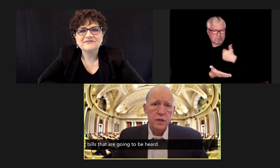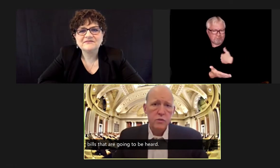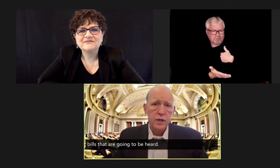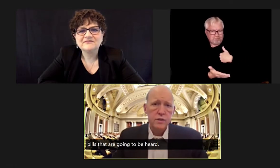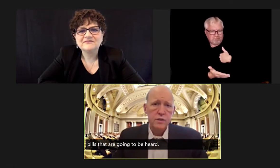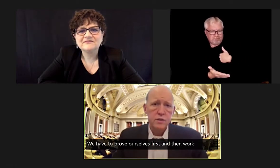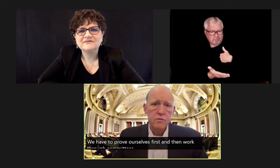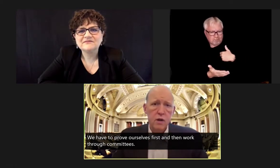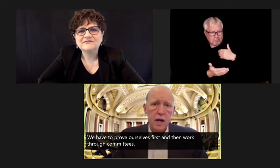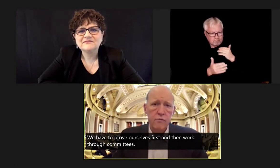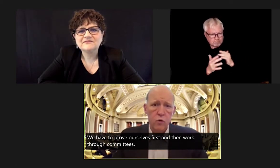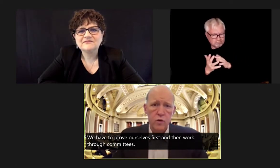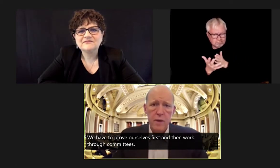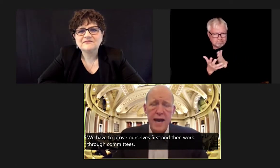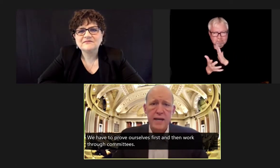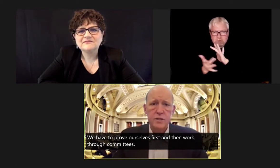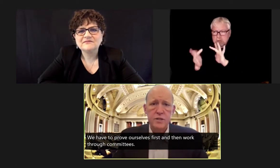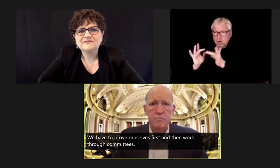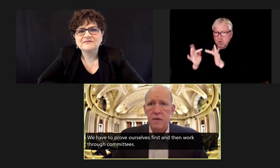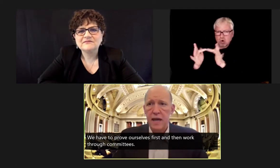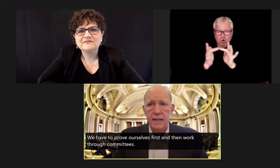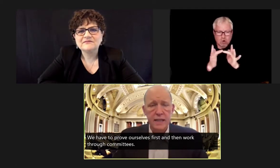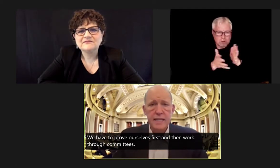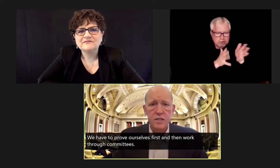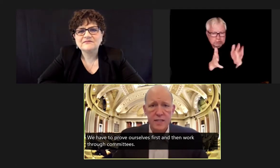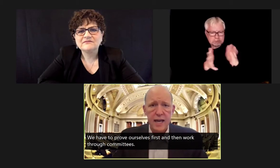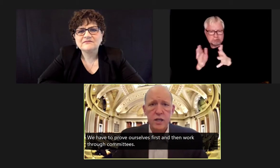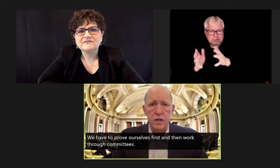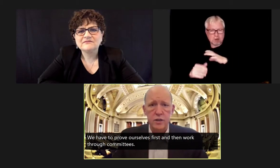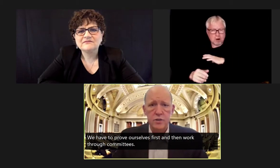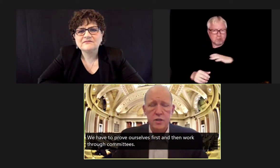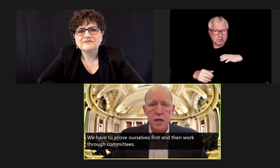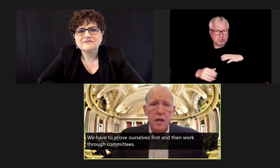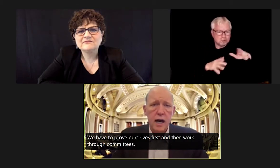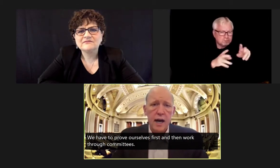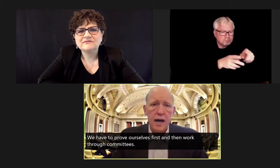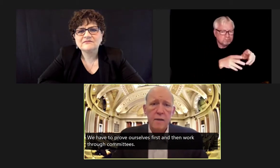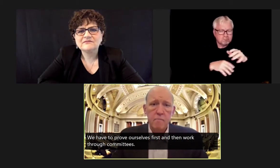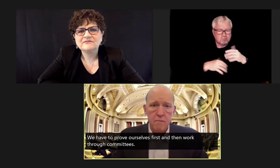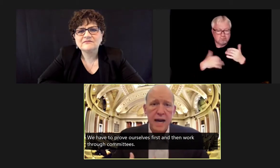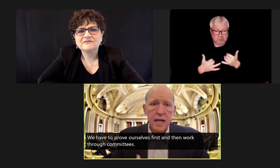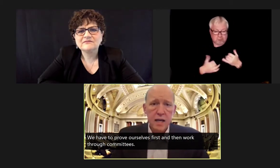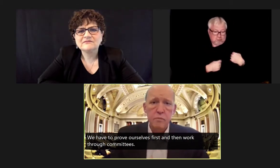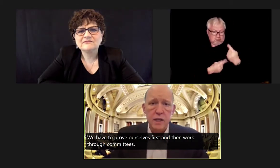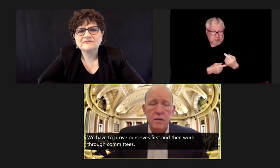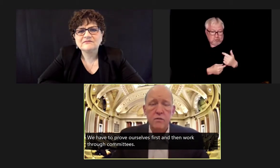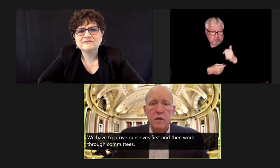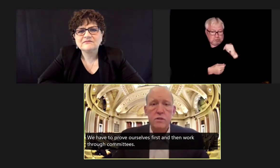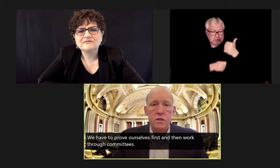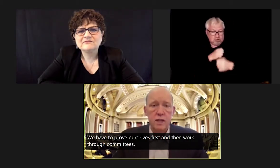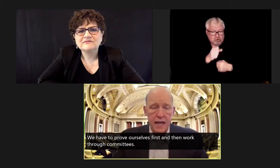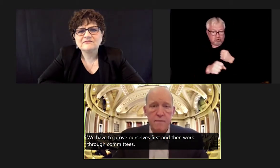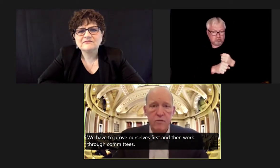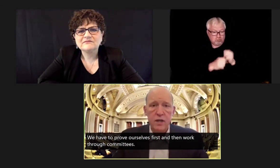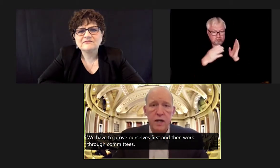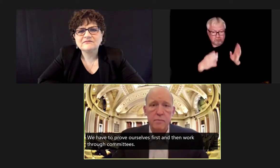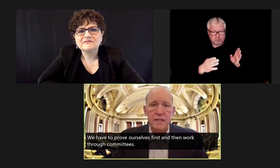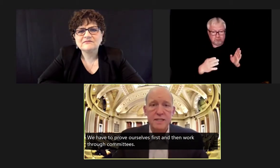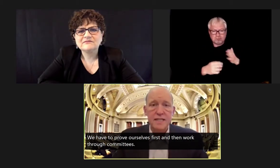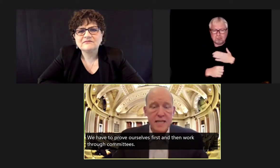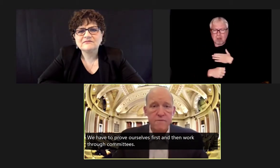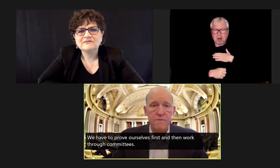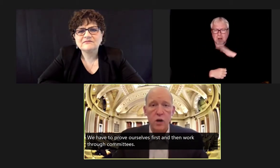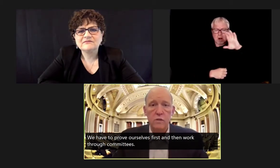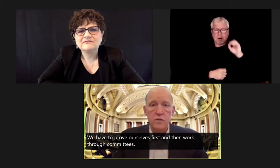will tell you is for the past at least 10 years, my company, the name of the